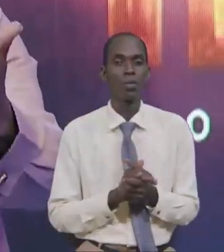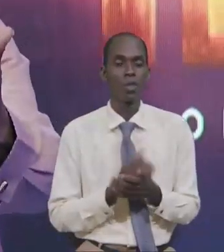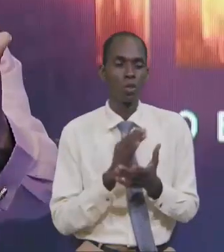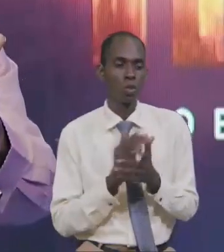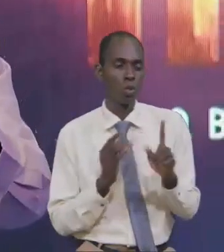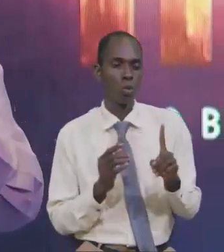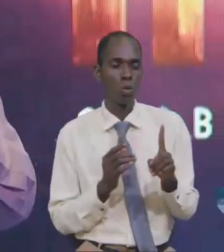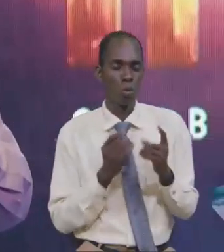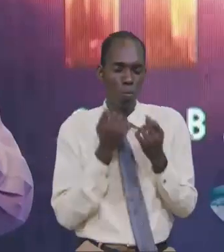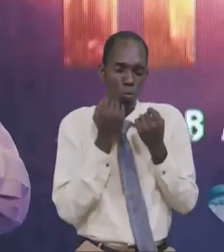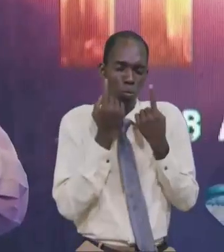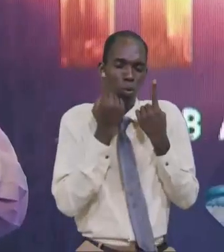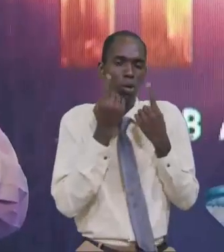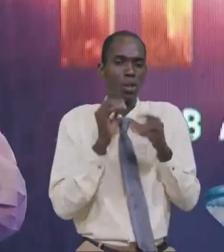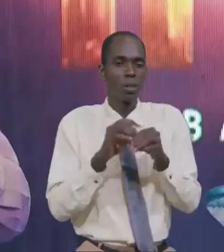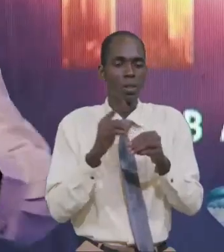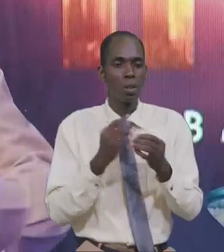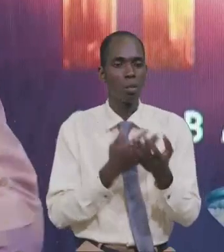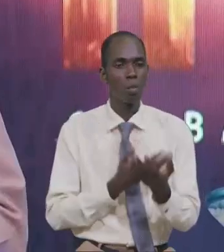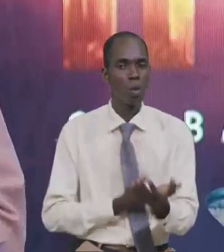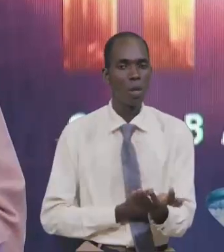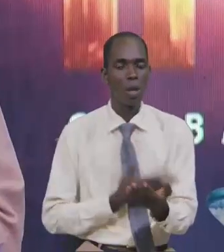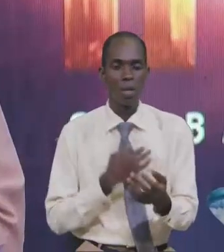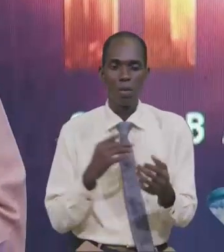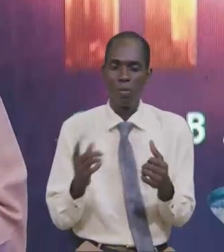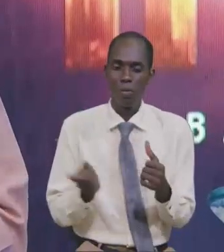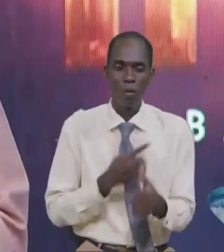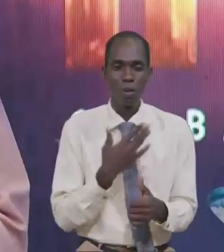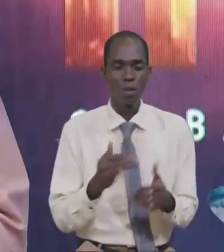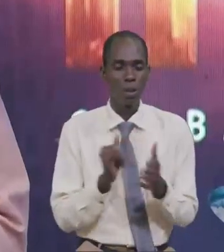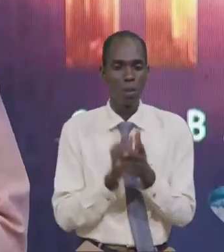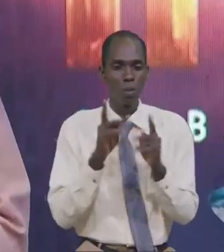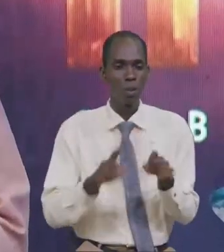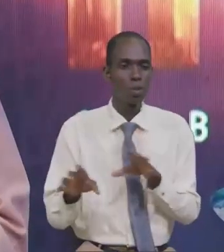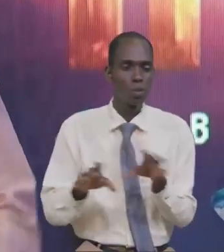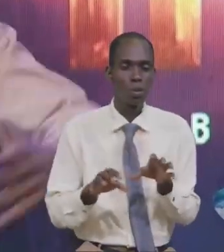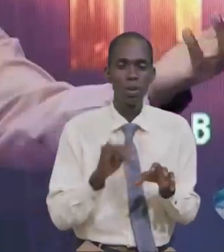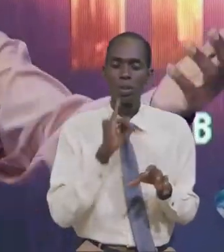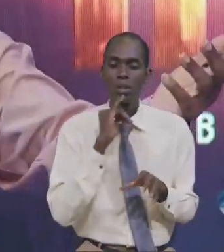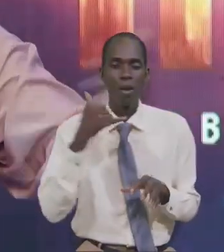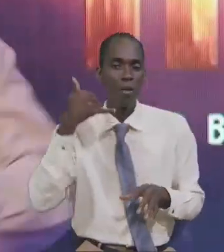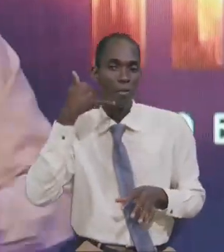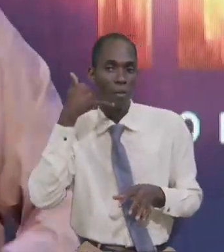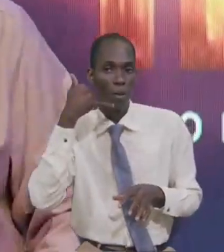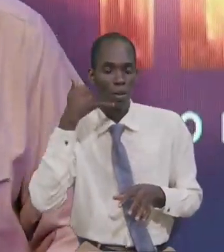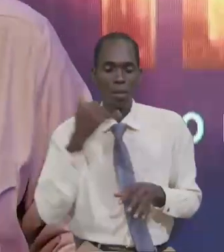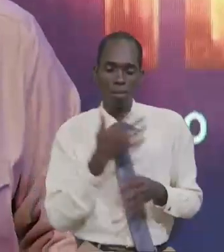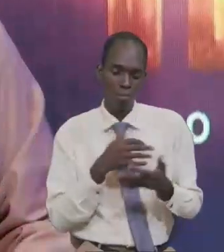then he looks at all the text and everything that came in the night. And he looks